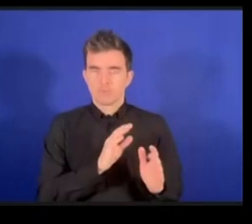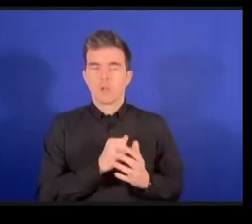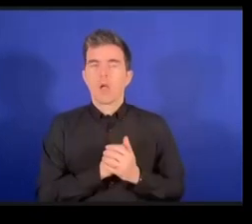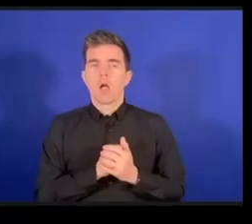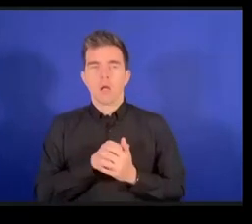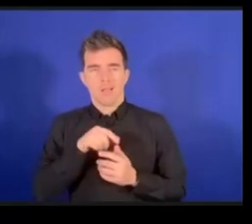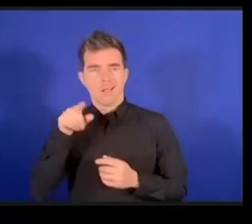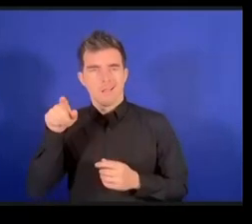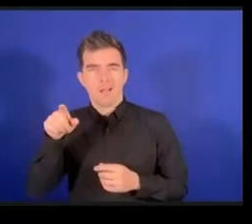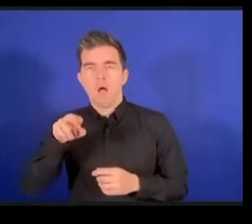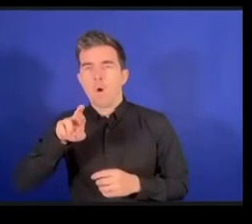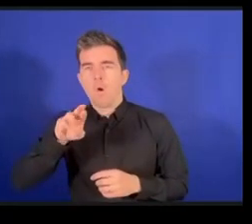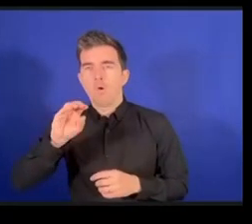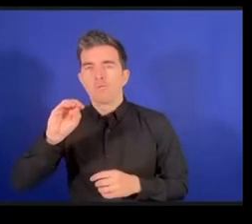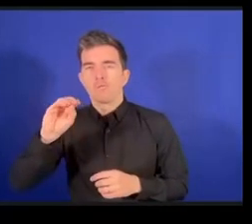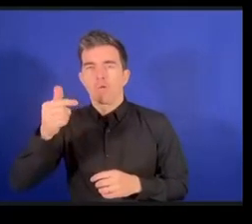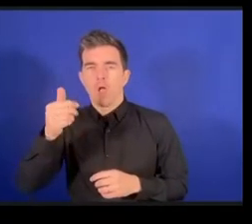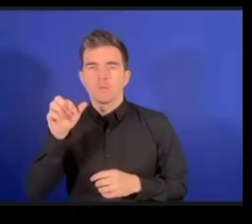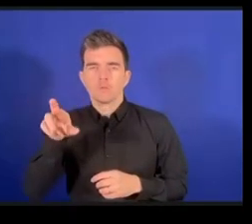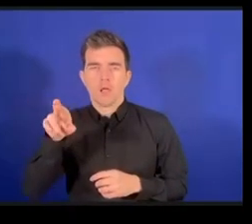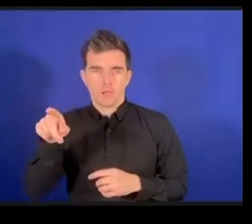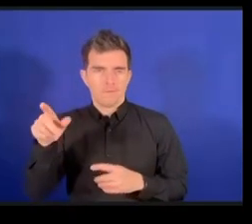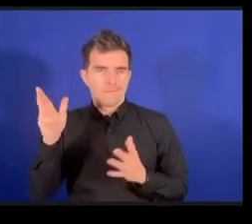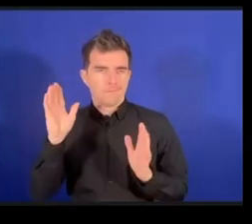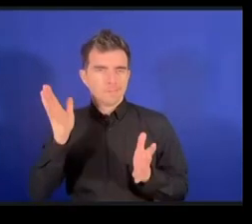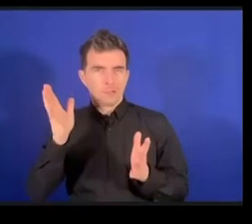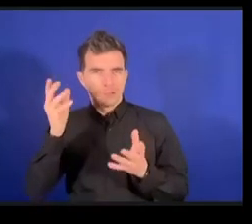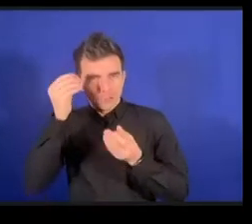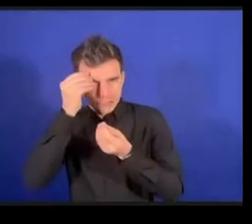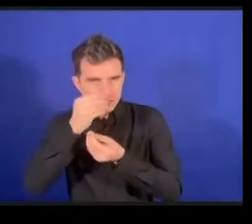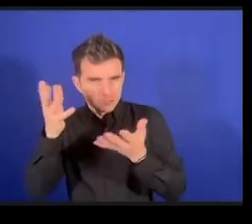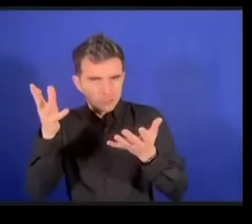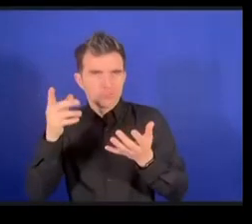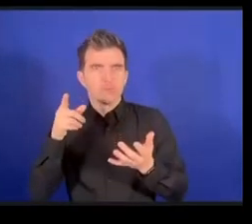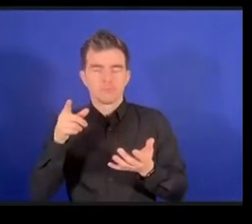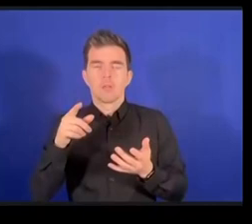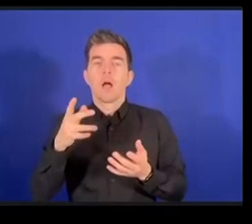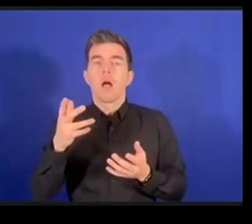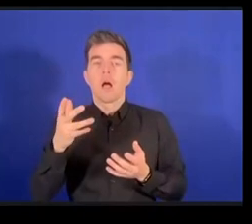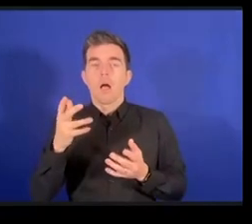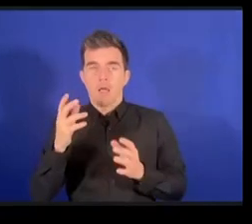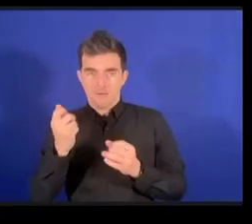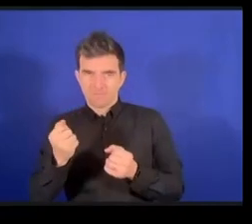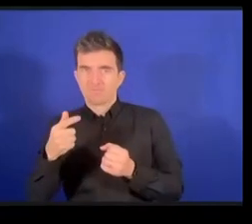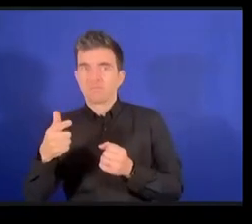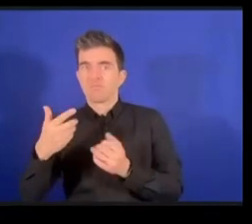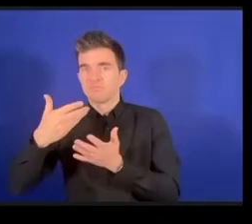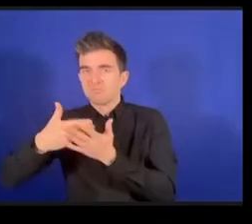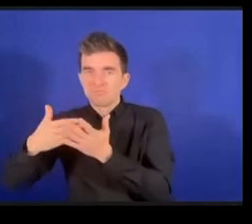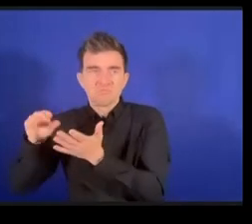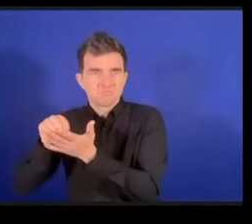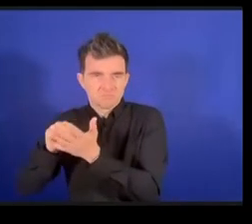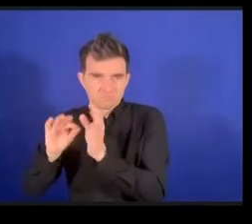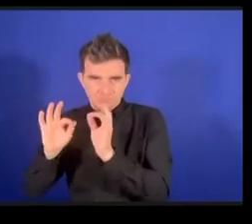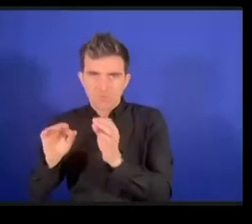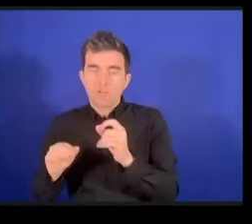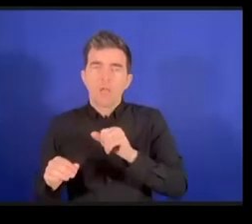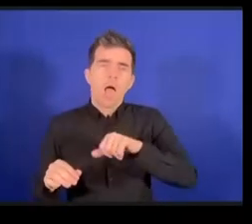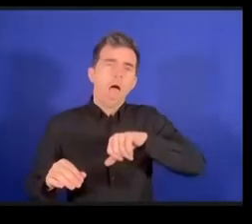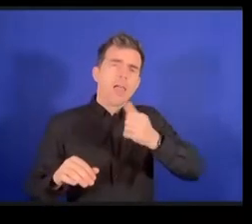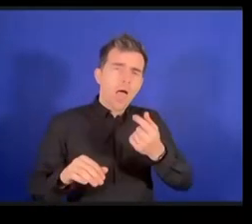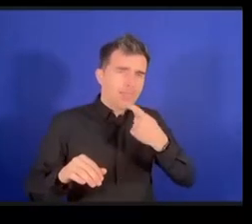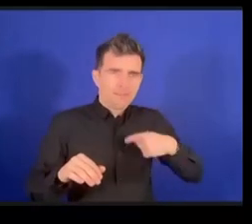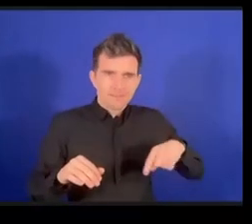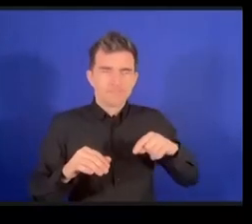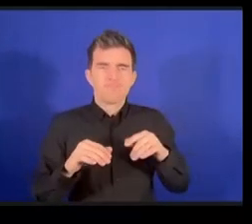in the field of practice like like for example the dynamic Collis on public access in libraries which they are really